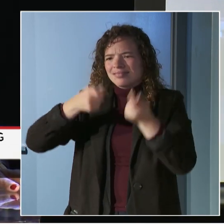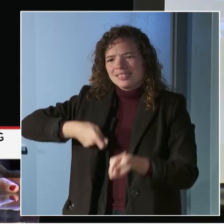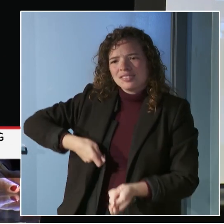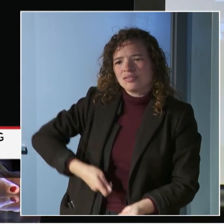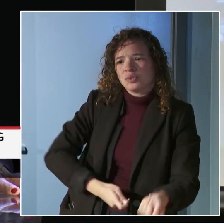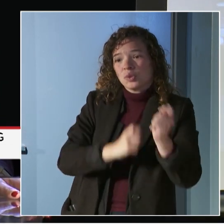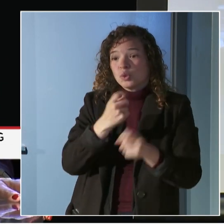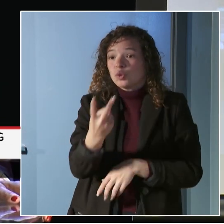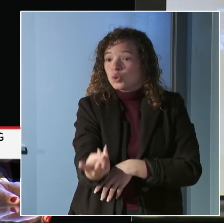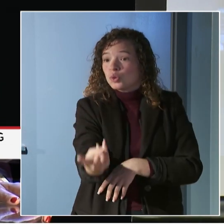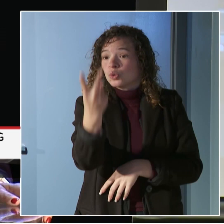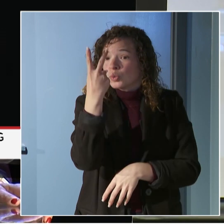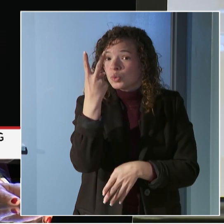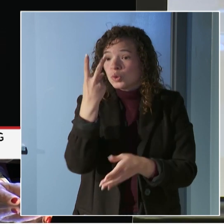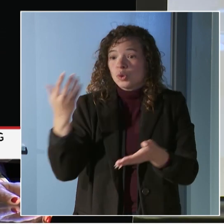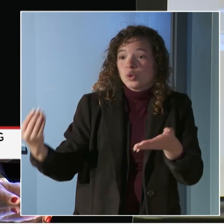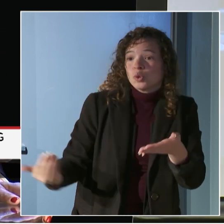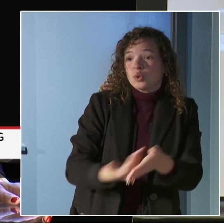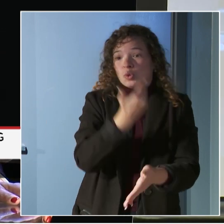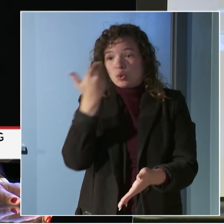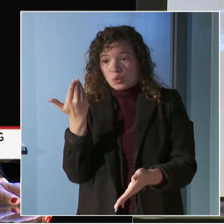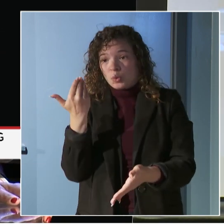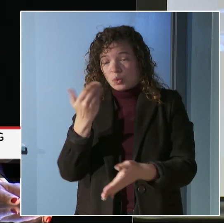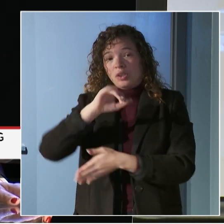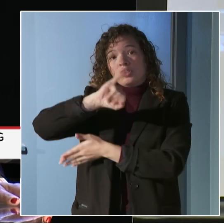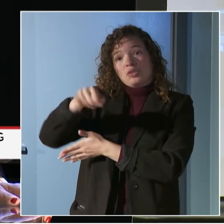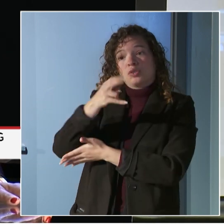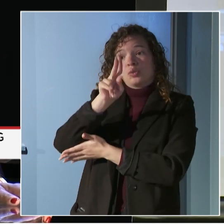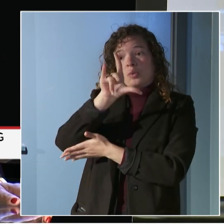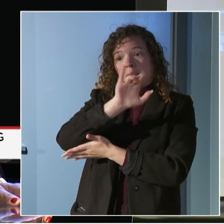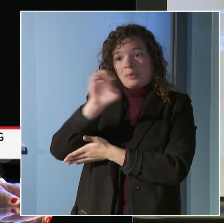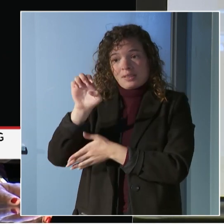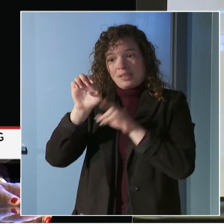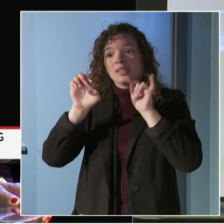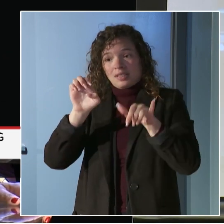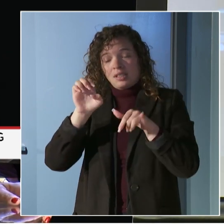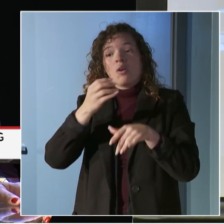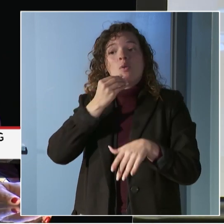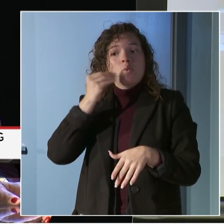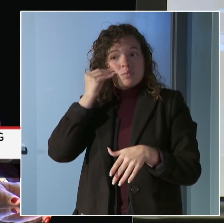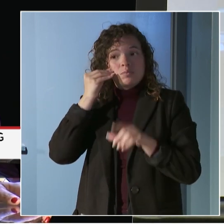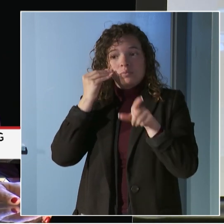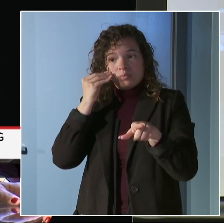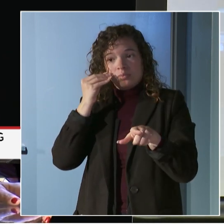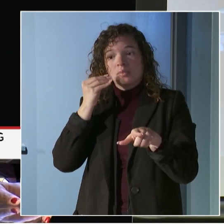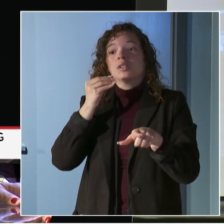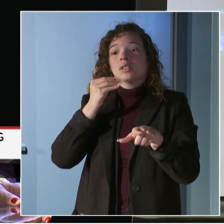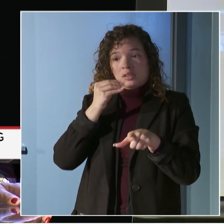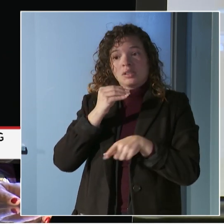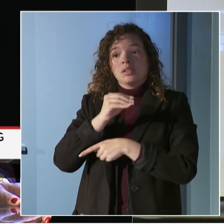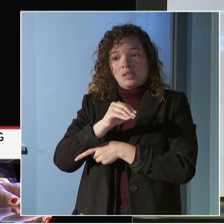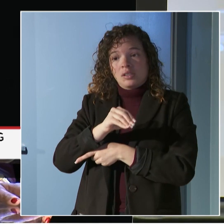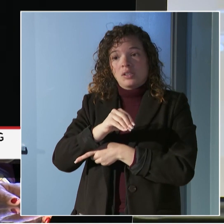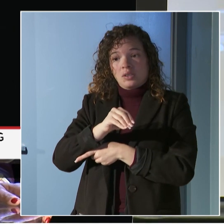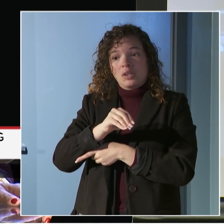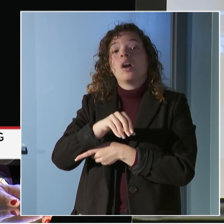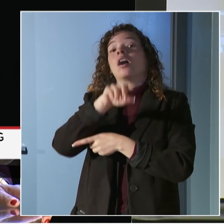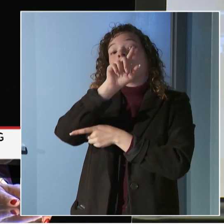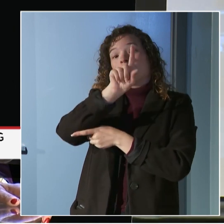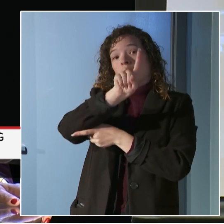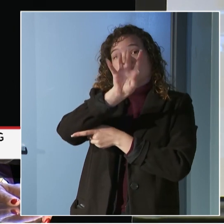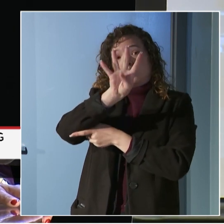new Jubilee Housing buildings, one at 1460 Euclid Street Northwest, and one